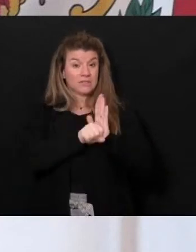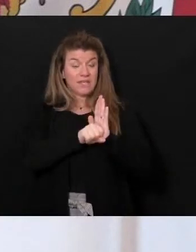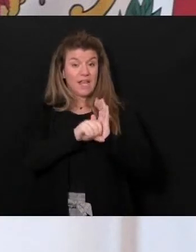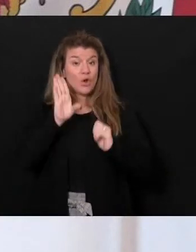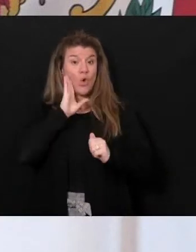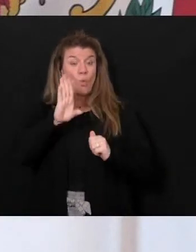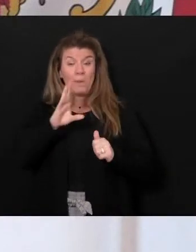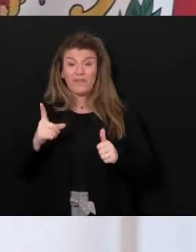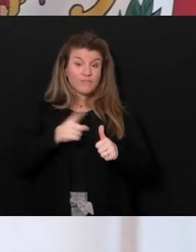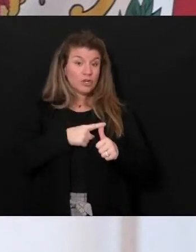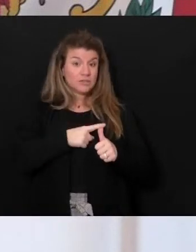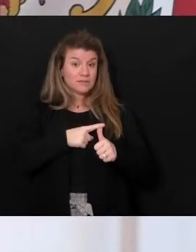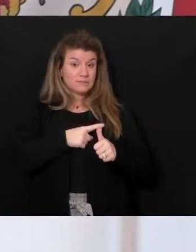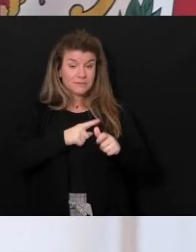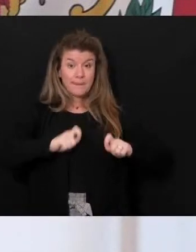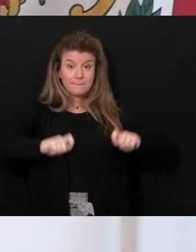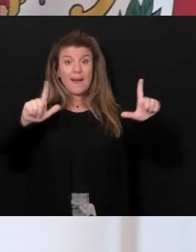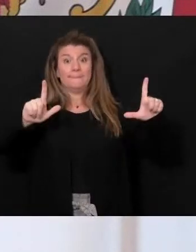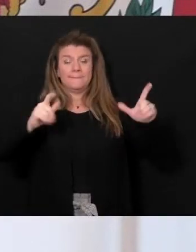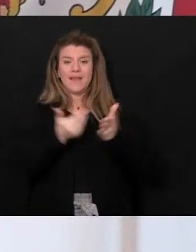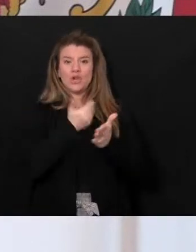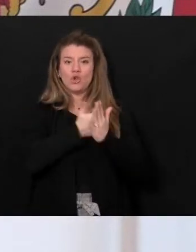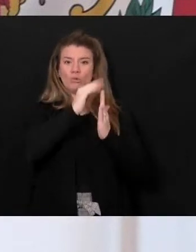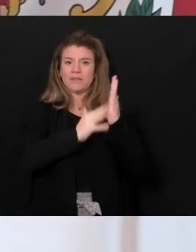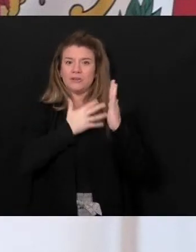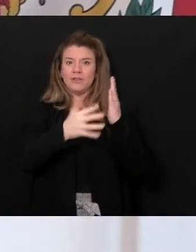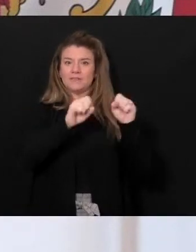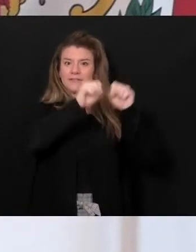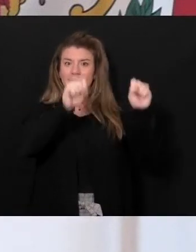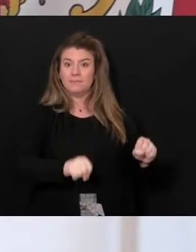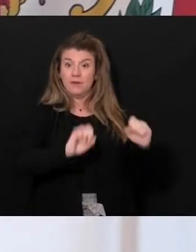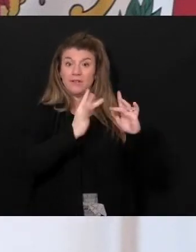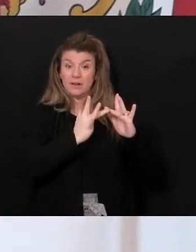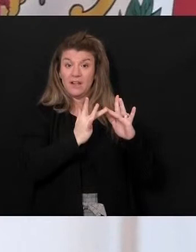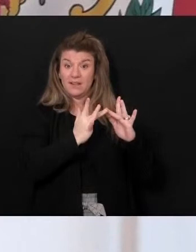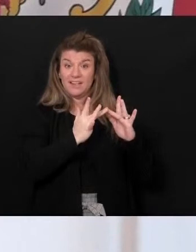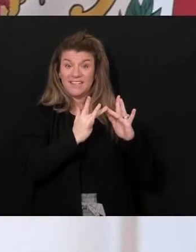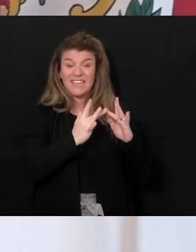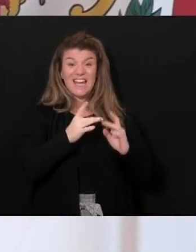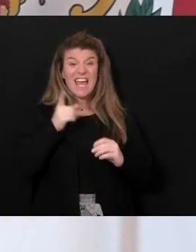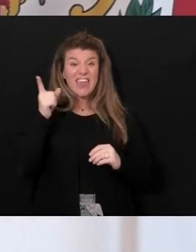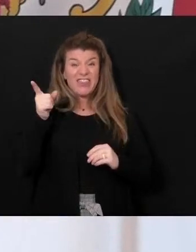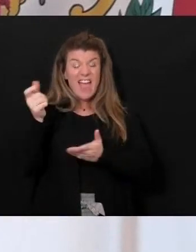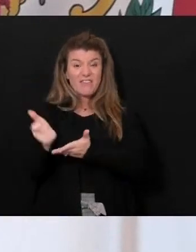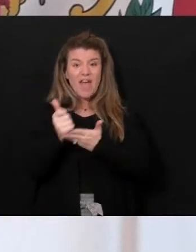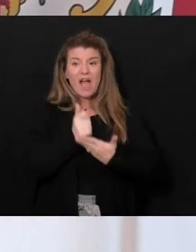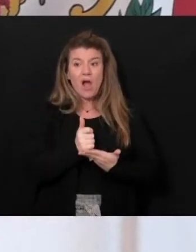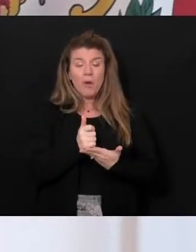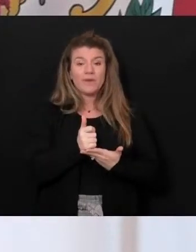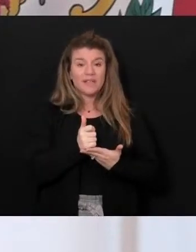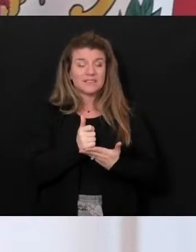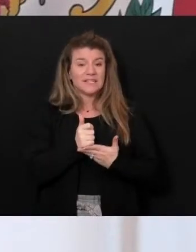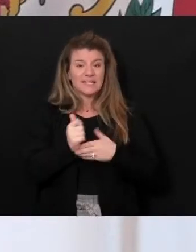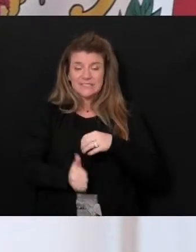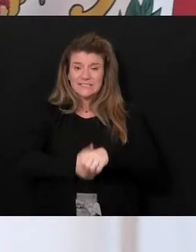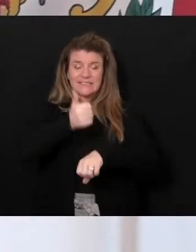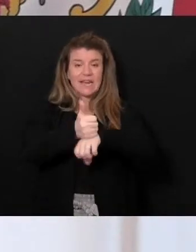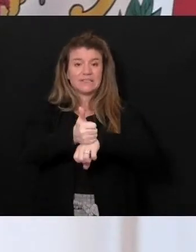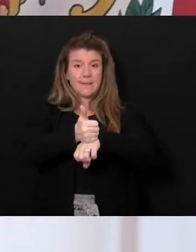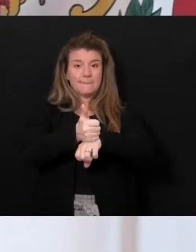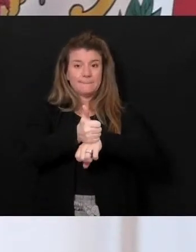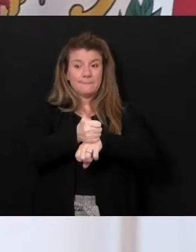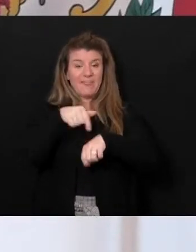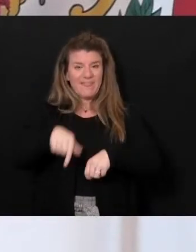turn on this new vaccine scheduling system. They have helped us stand this up during